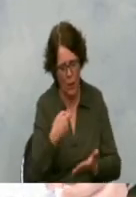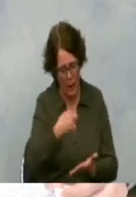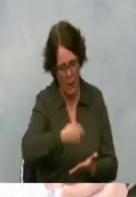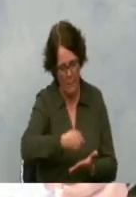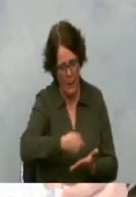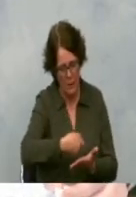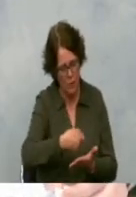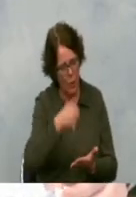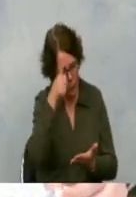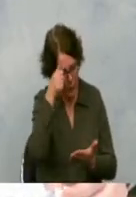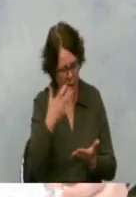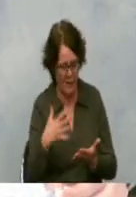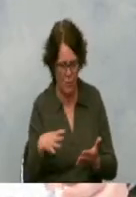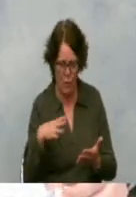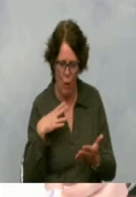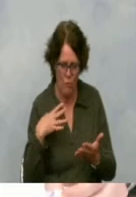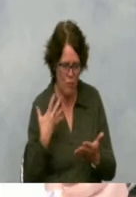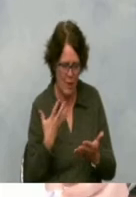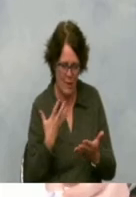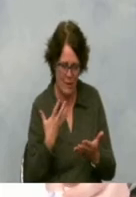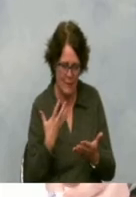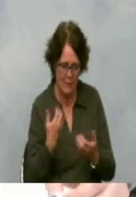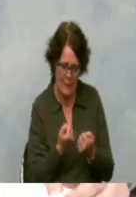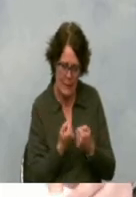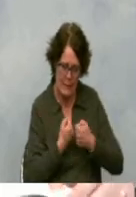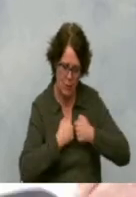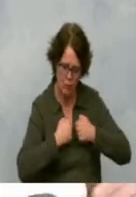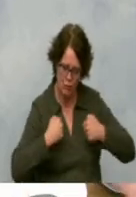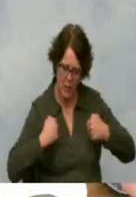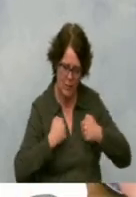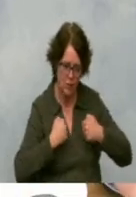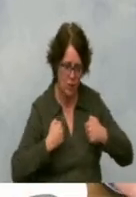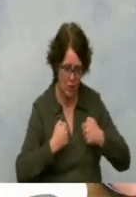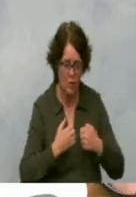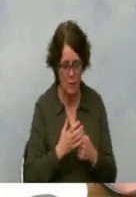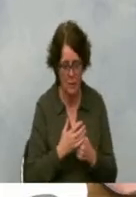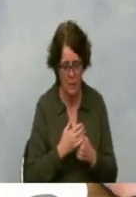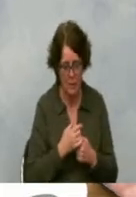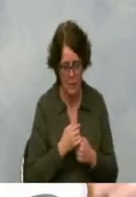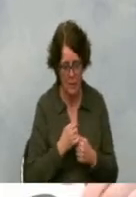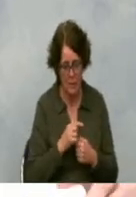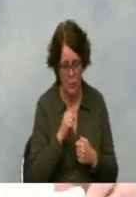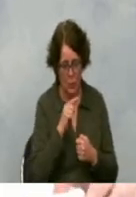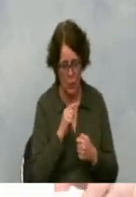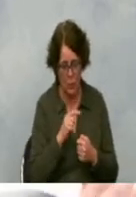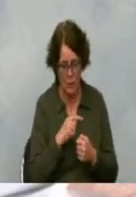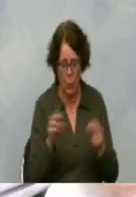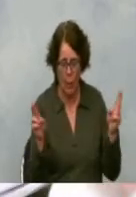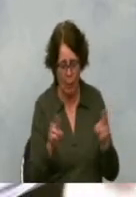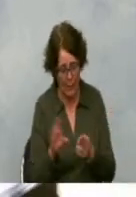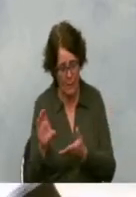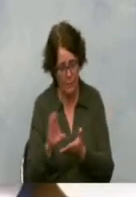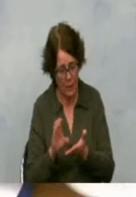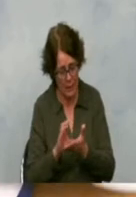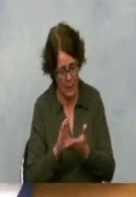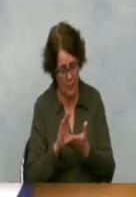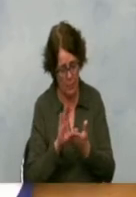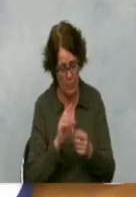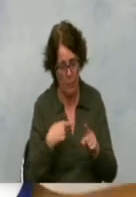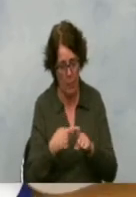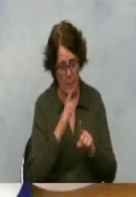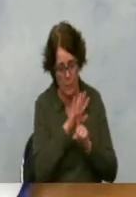know is already very, very stretched. So that's funding and the pressures around funding. The second page in the